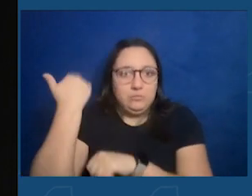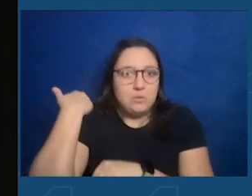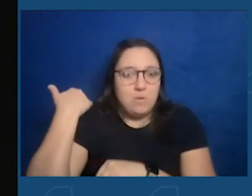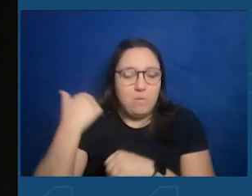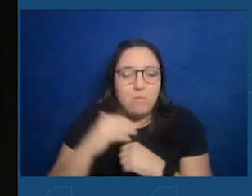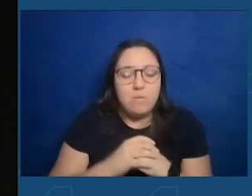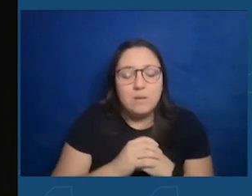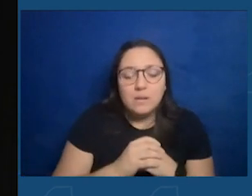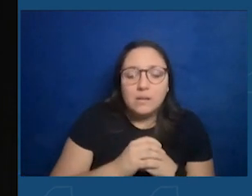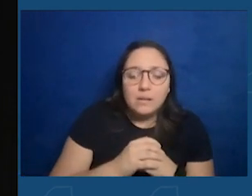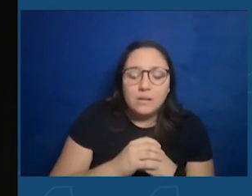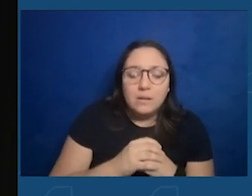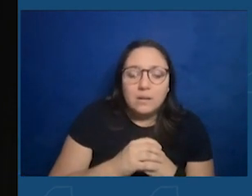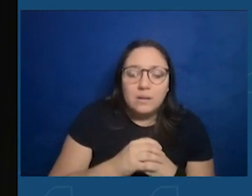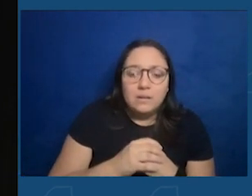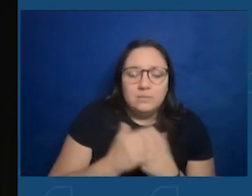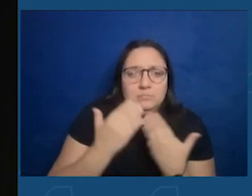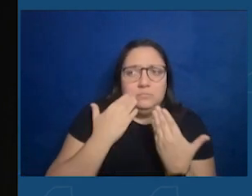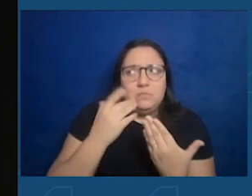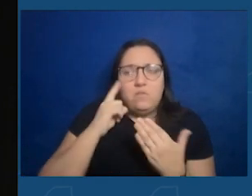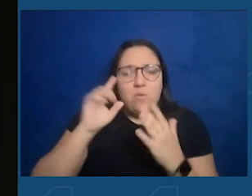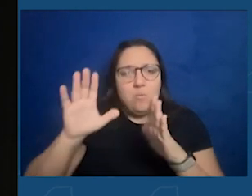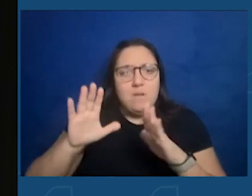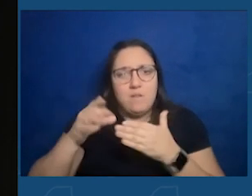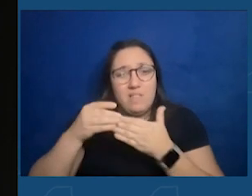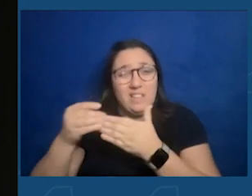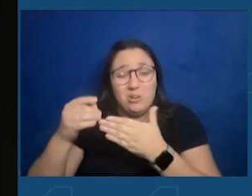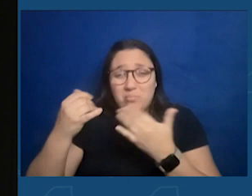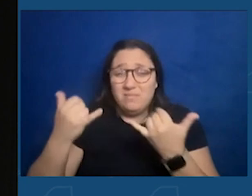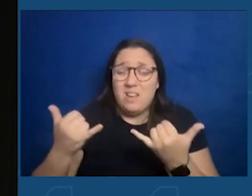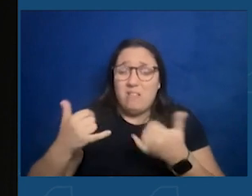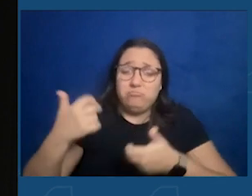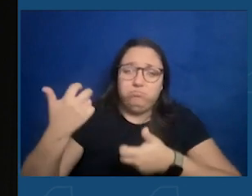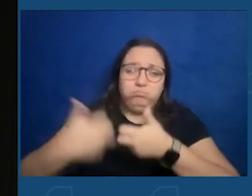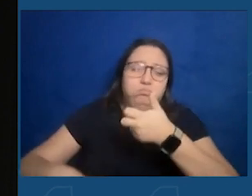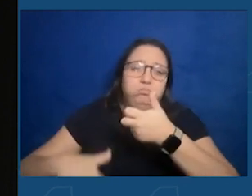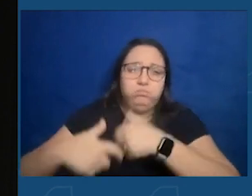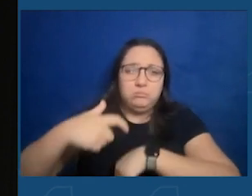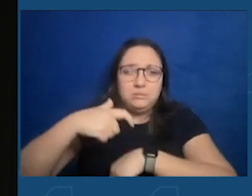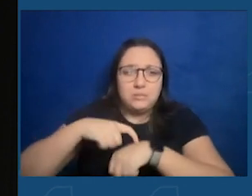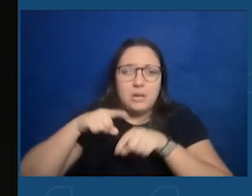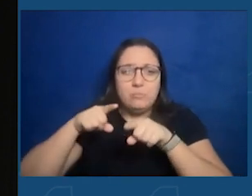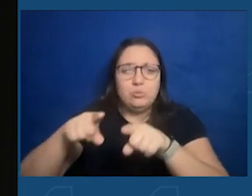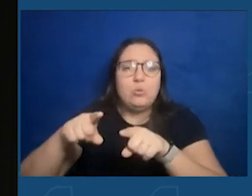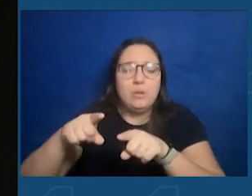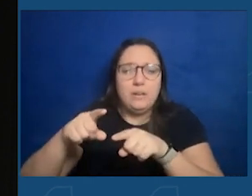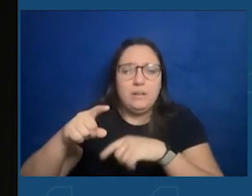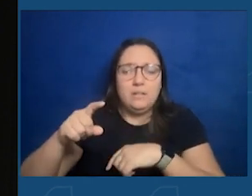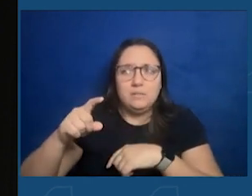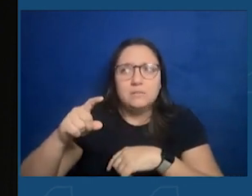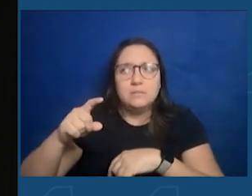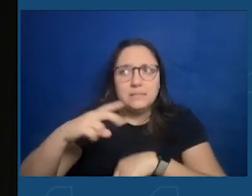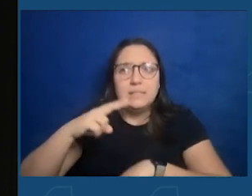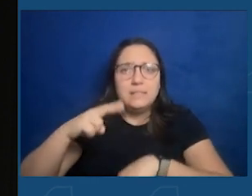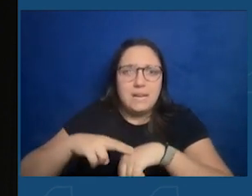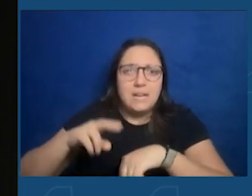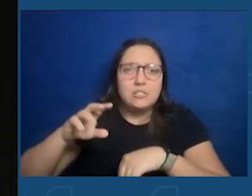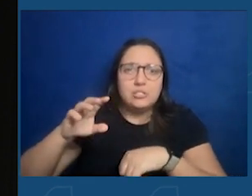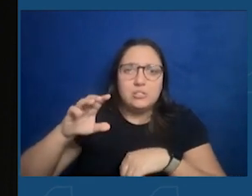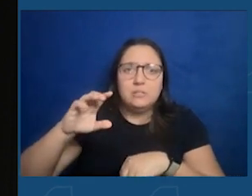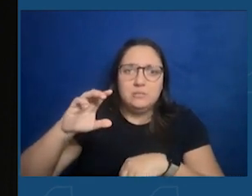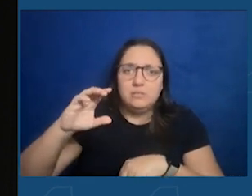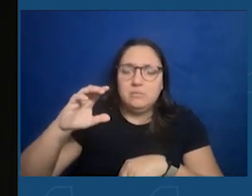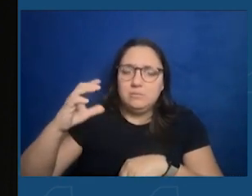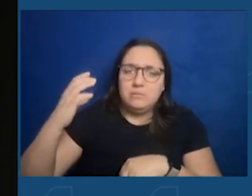her extraordinary leadership during some difficult times in our nation's capital. She is always out there being a voice